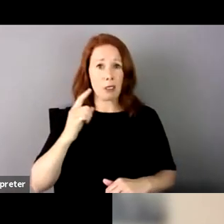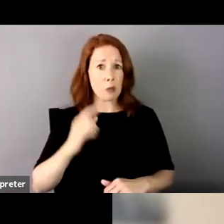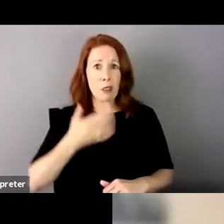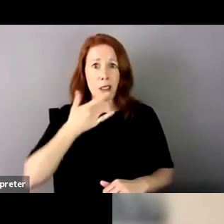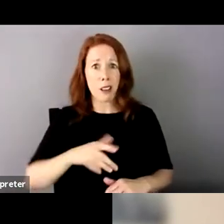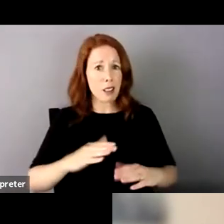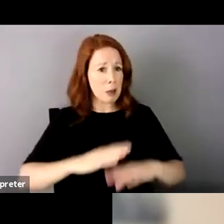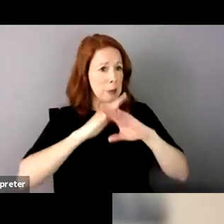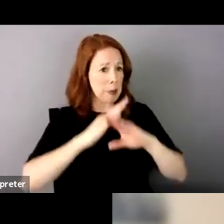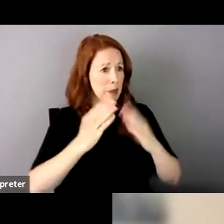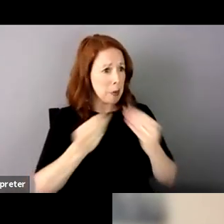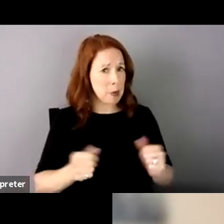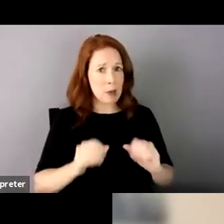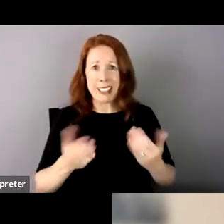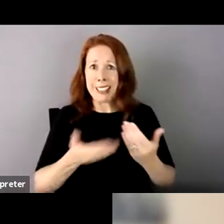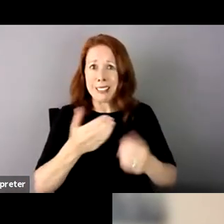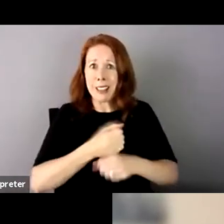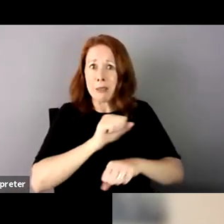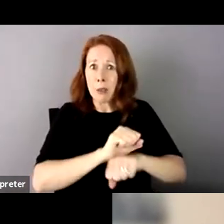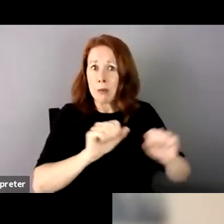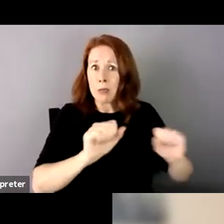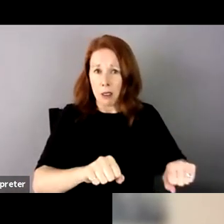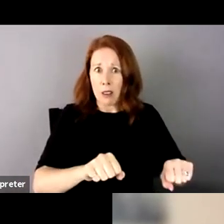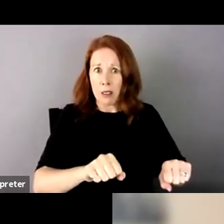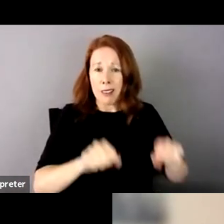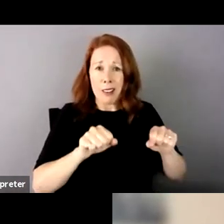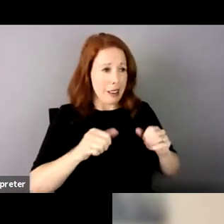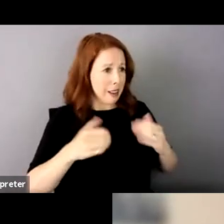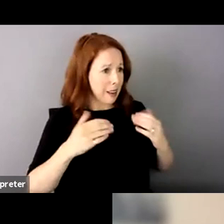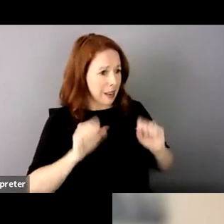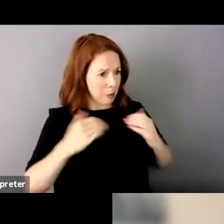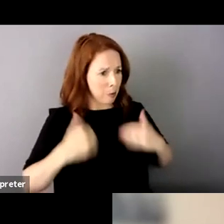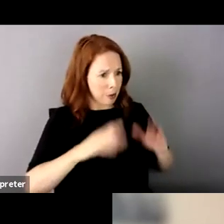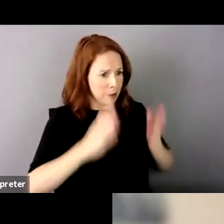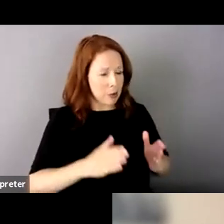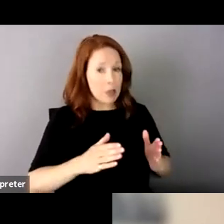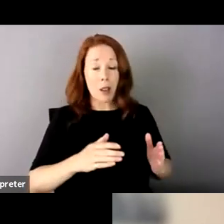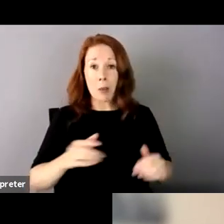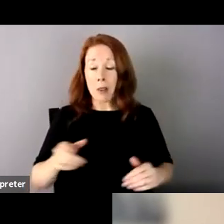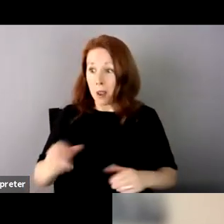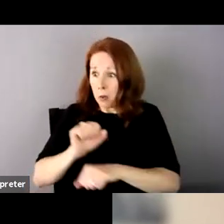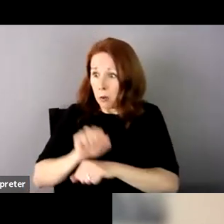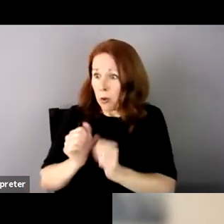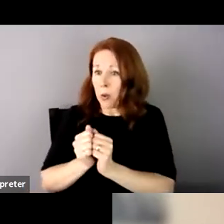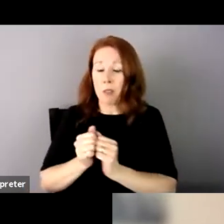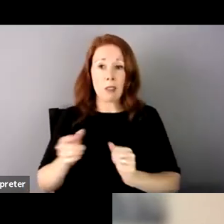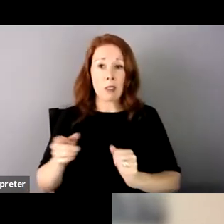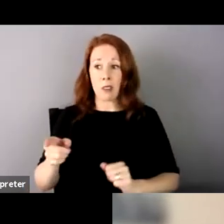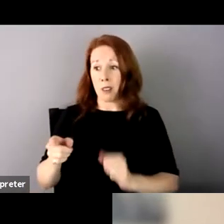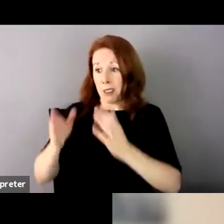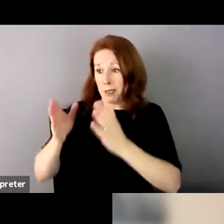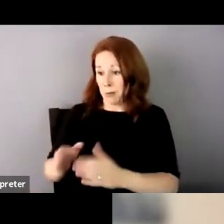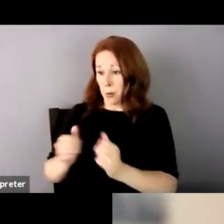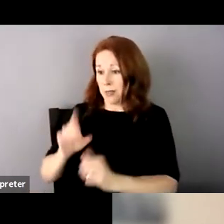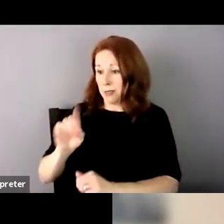such privilege that when we get to partner with these job seekers